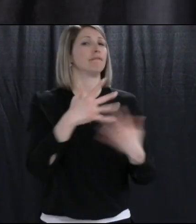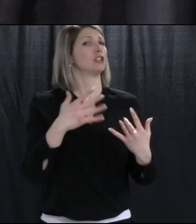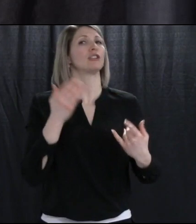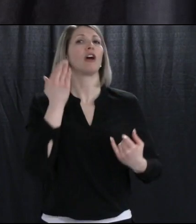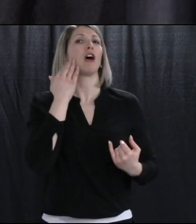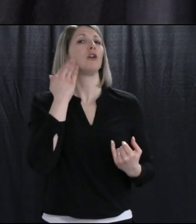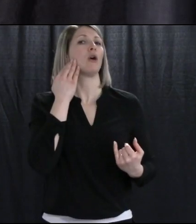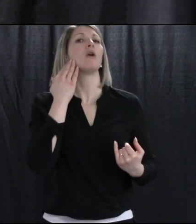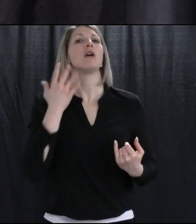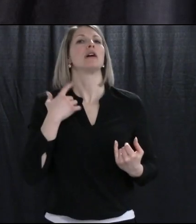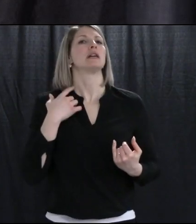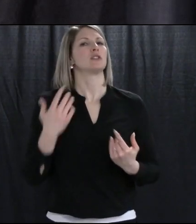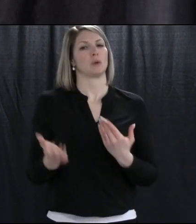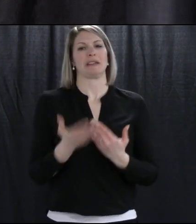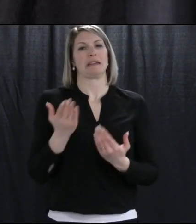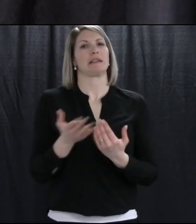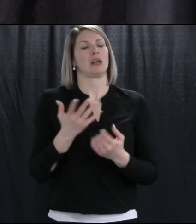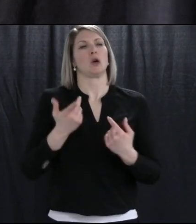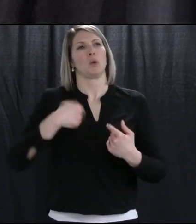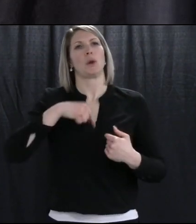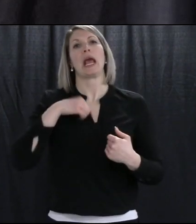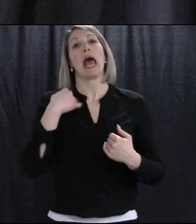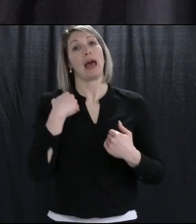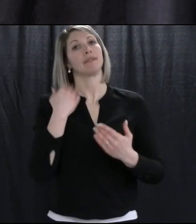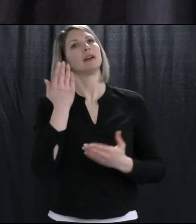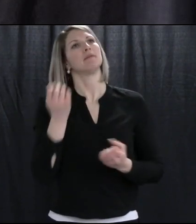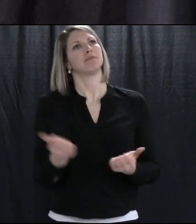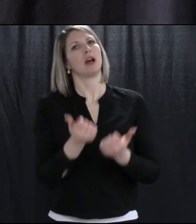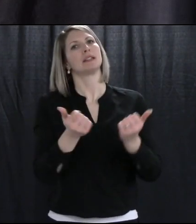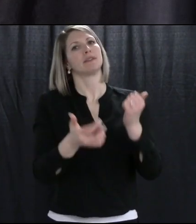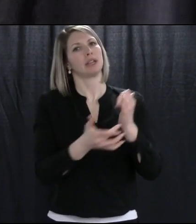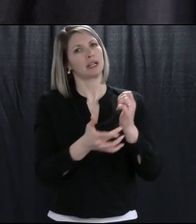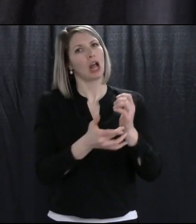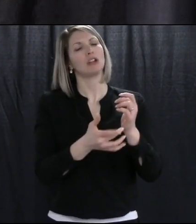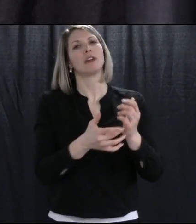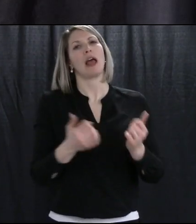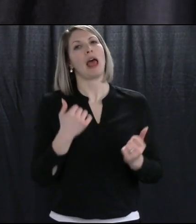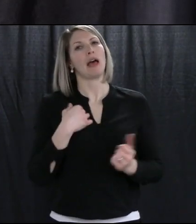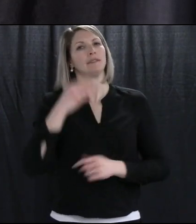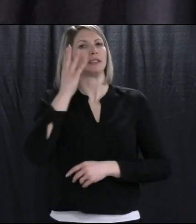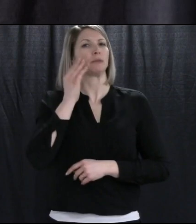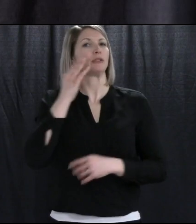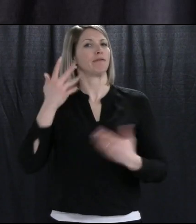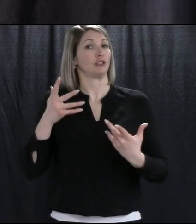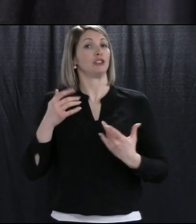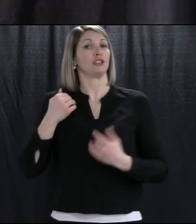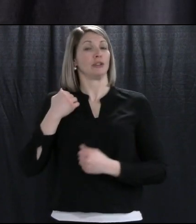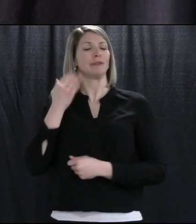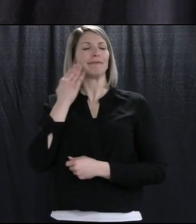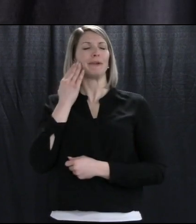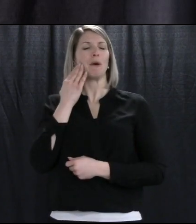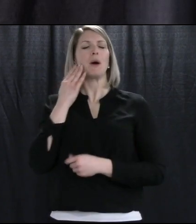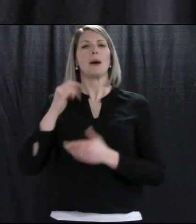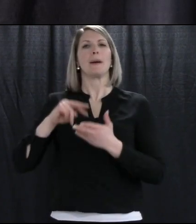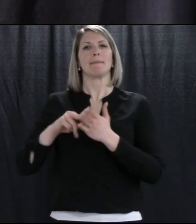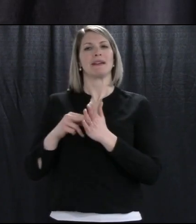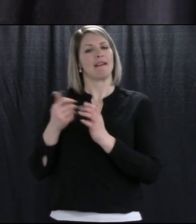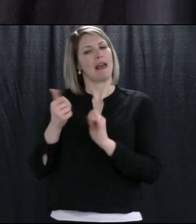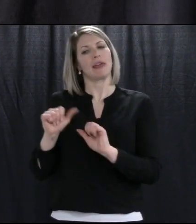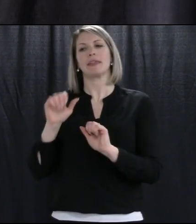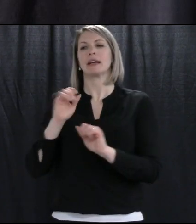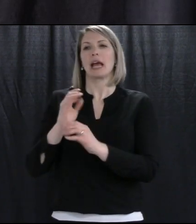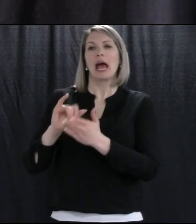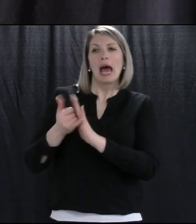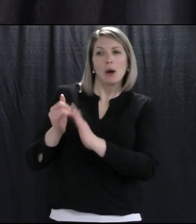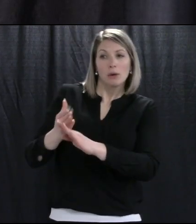where they could be taken out during the day. So we have some experience of this. Obviously, anything we can do to improve that, we'd be